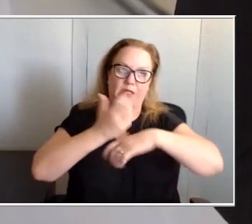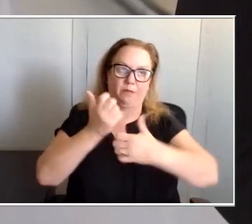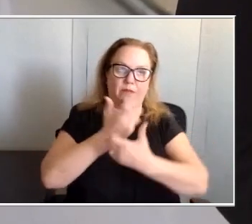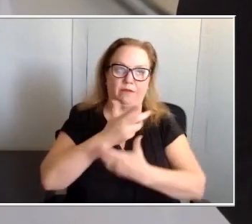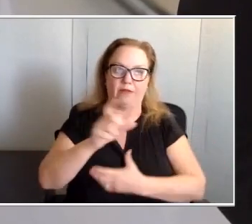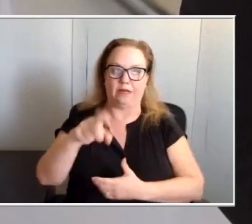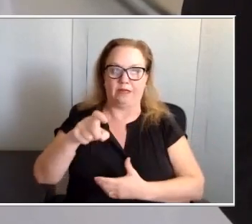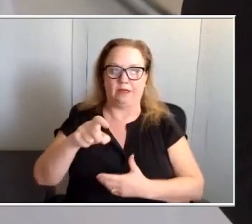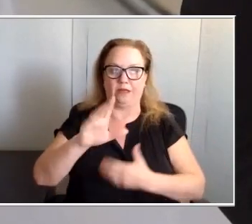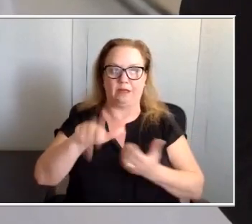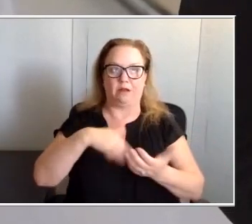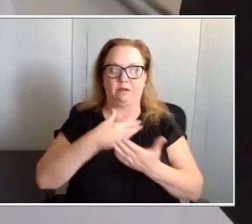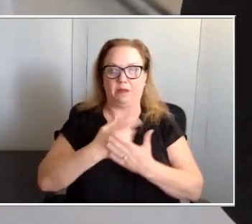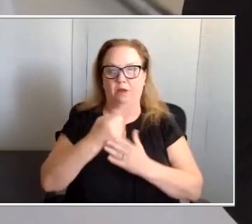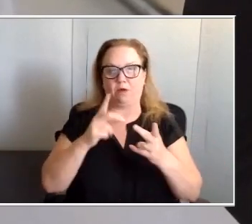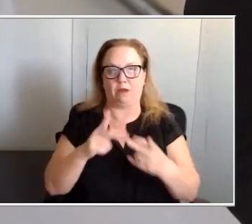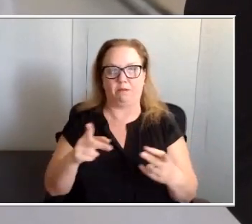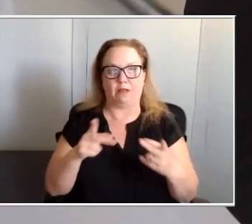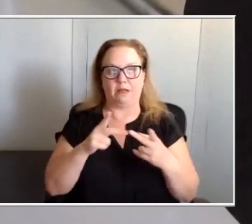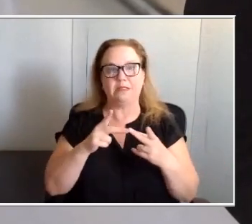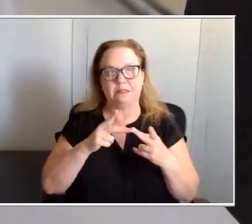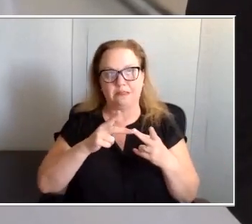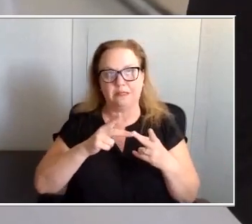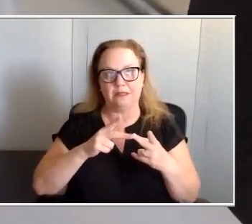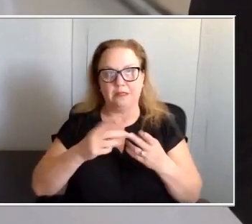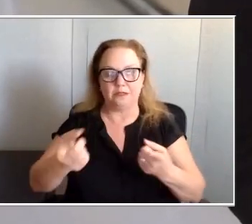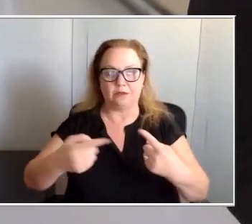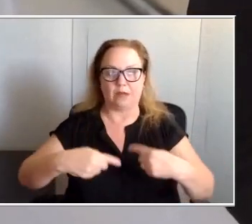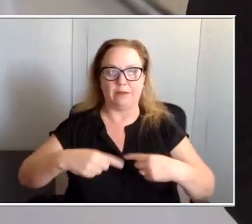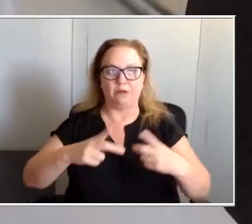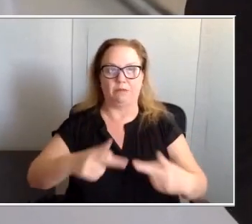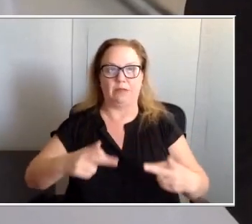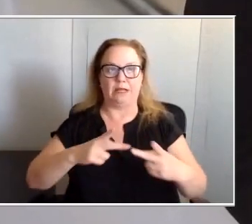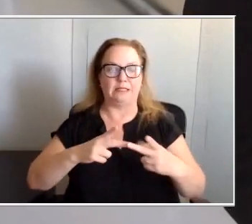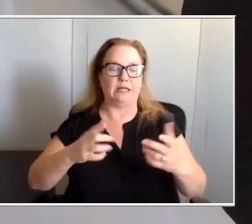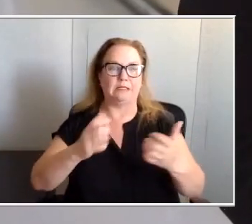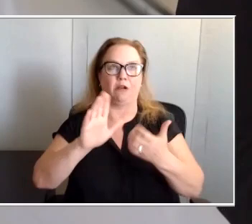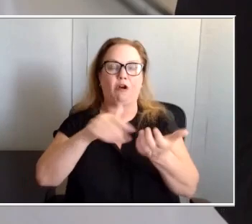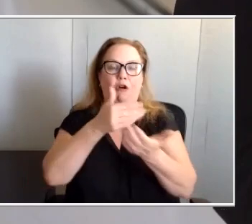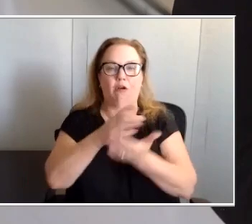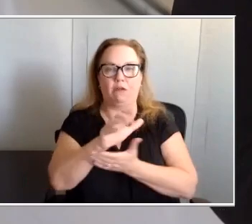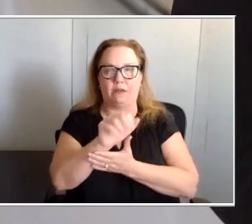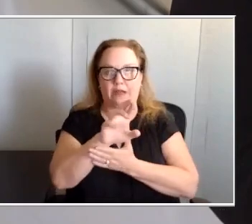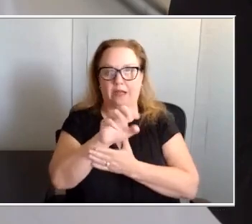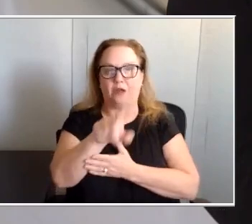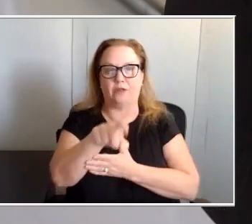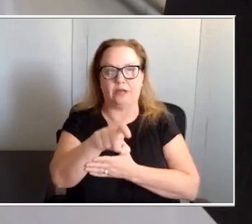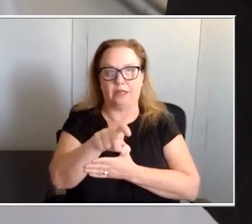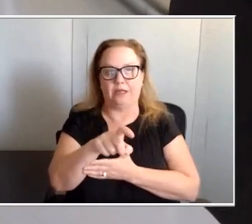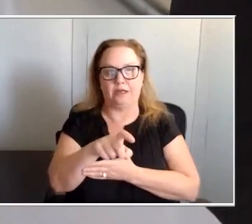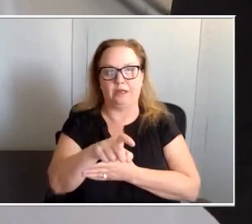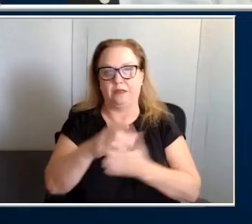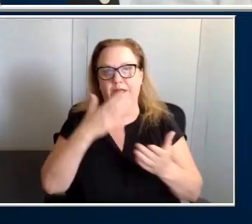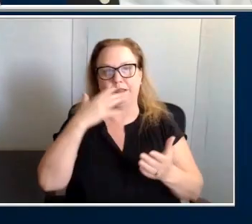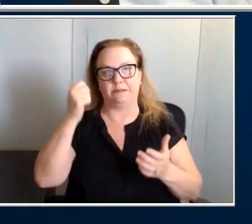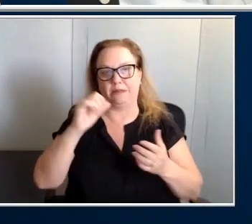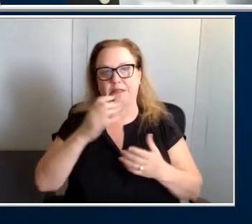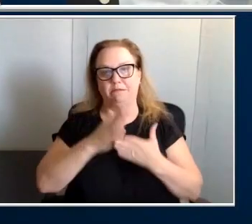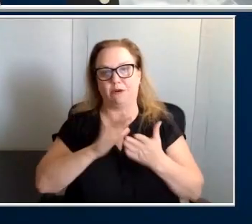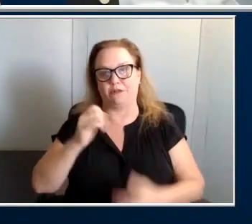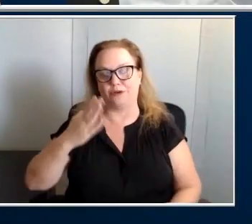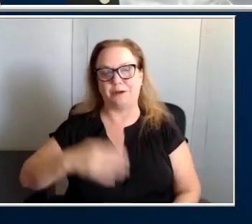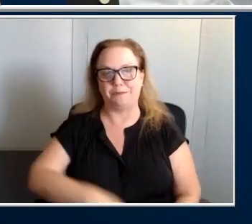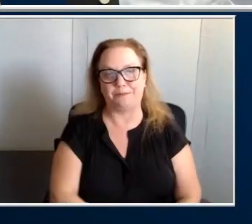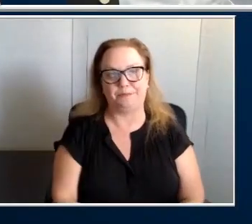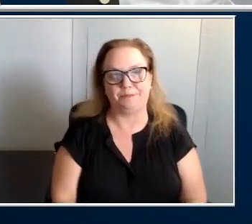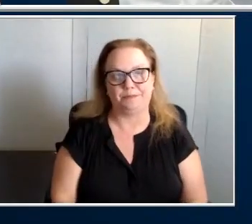can all be in one spot. So to know I'm bringing them into a place that has comprehensive care with everything they need is the best part of the job. Ron, you